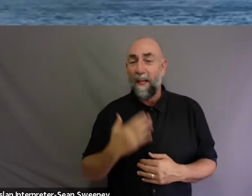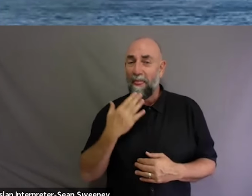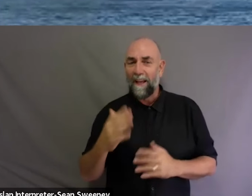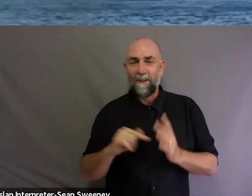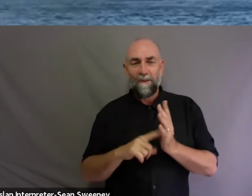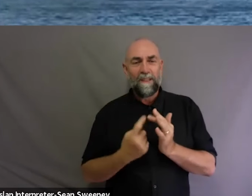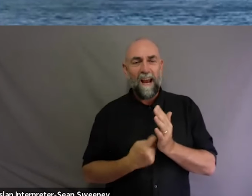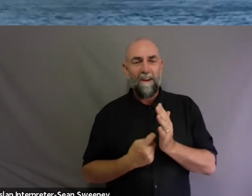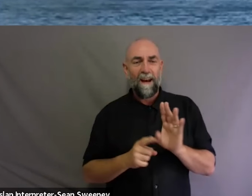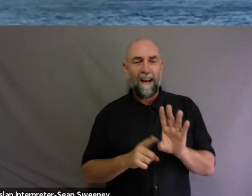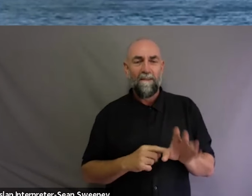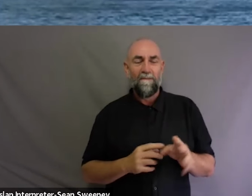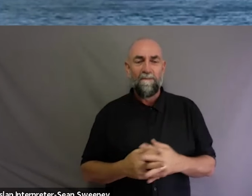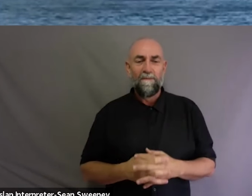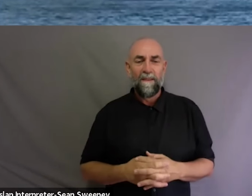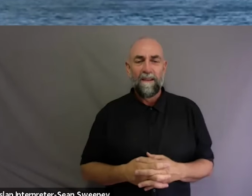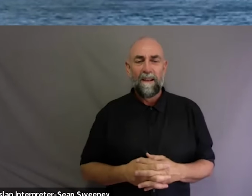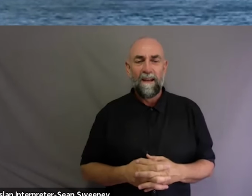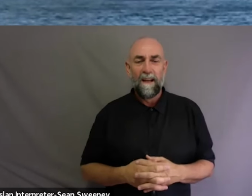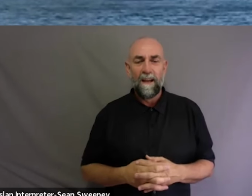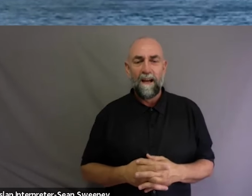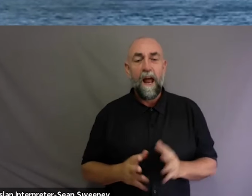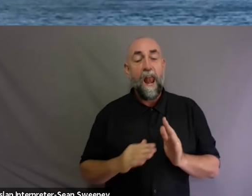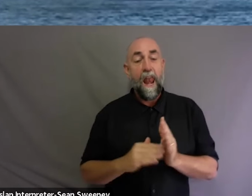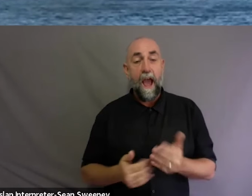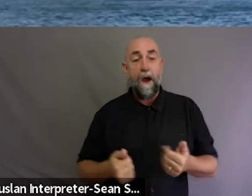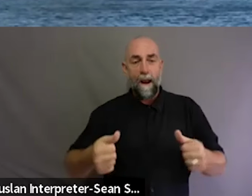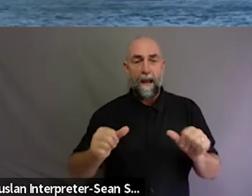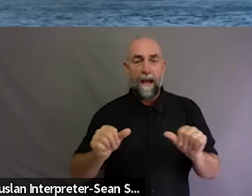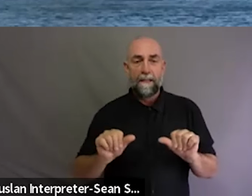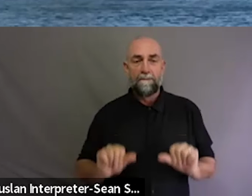Okay. Moving along.